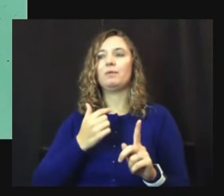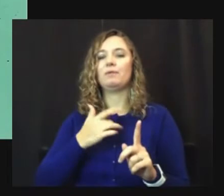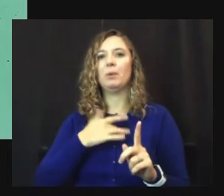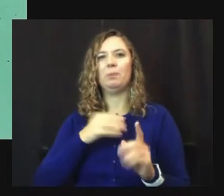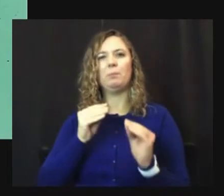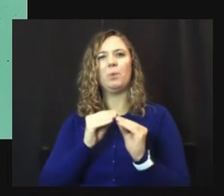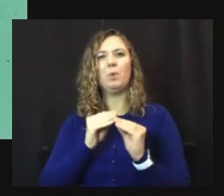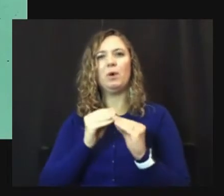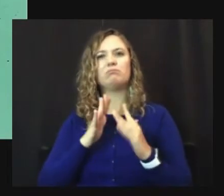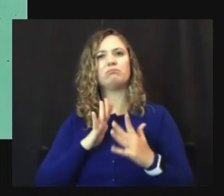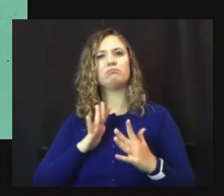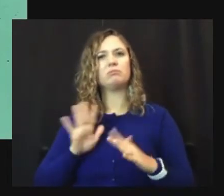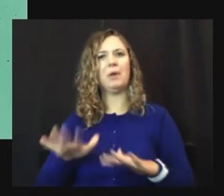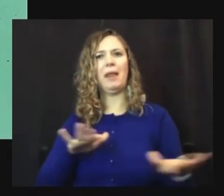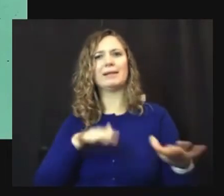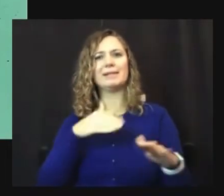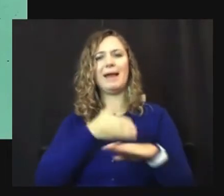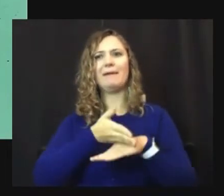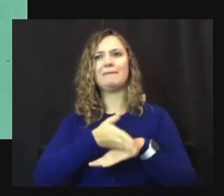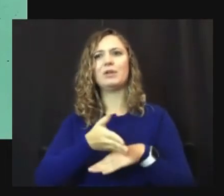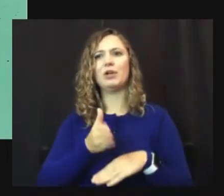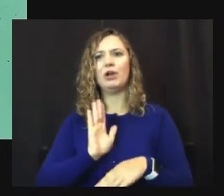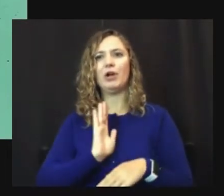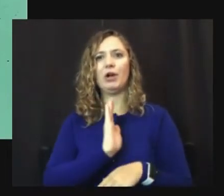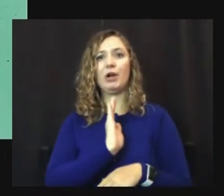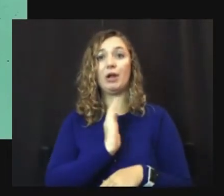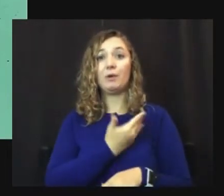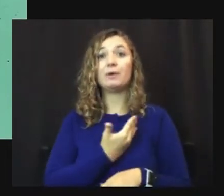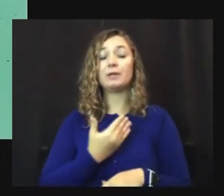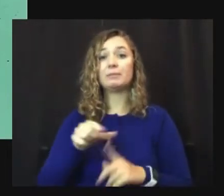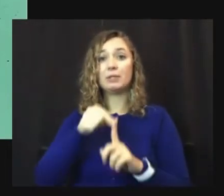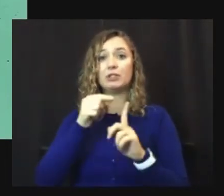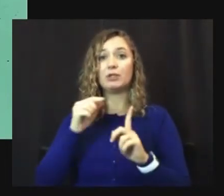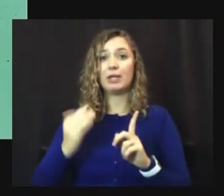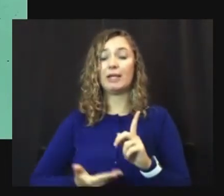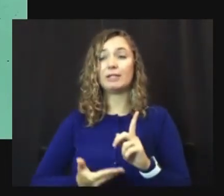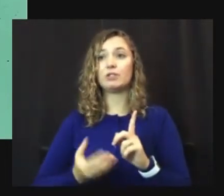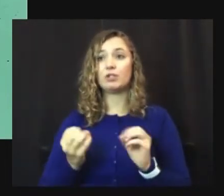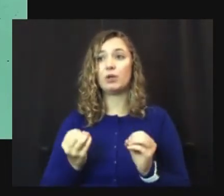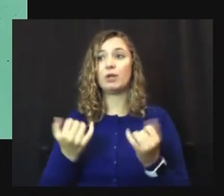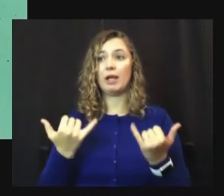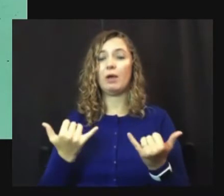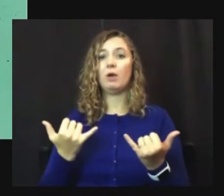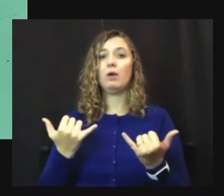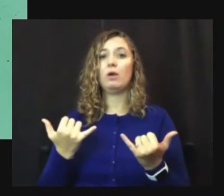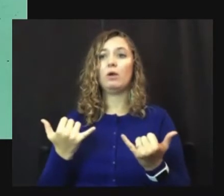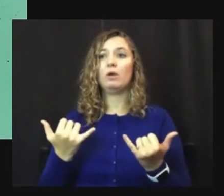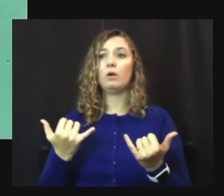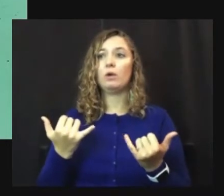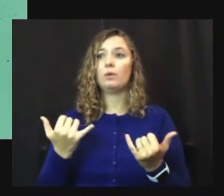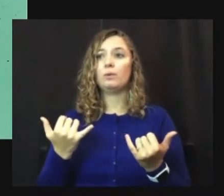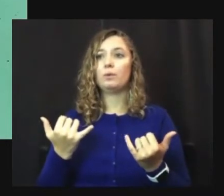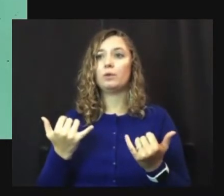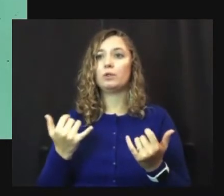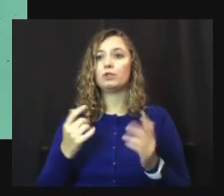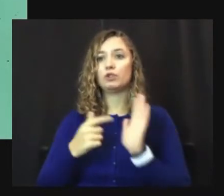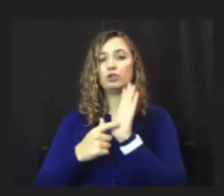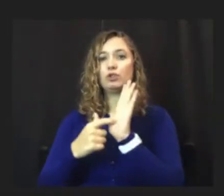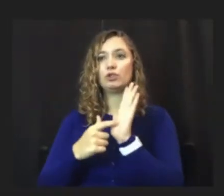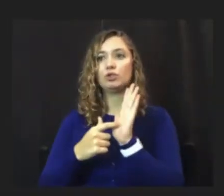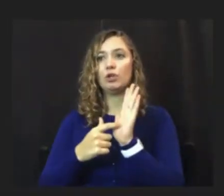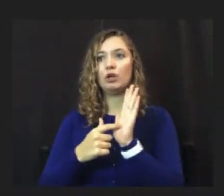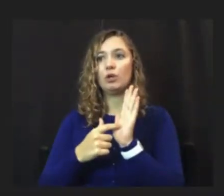on. Me too. So if we want to go ahead and I'm going to stop my